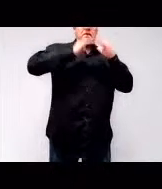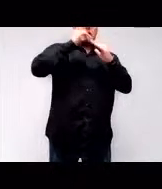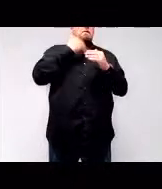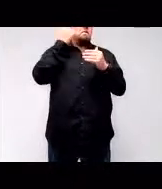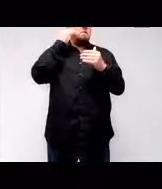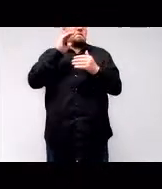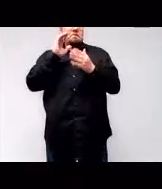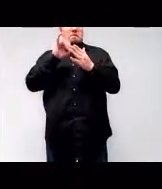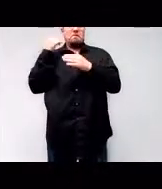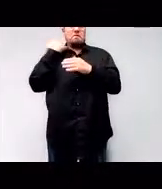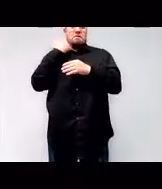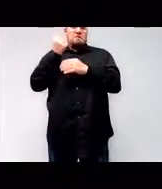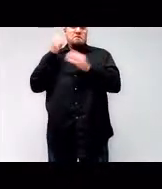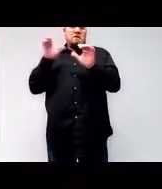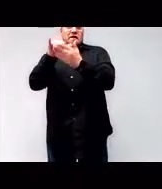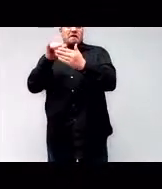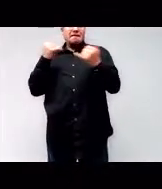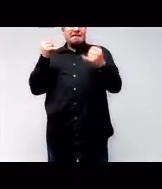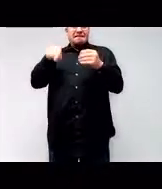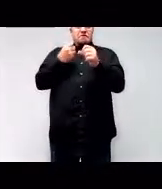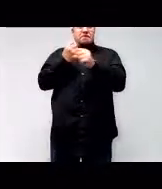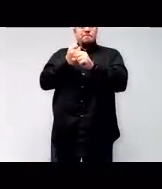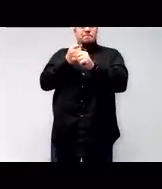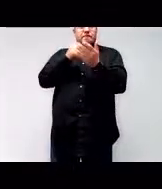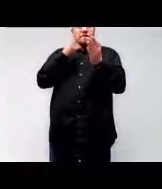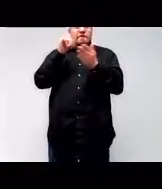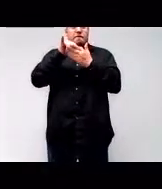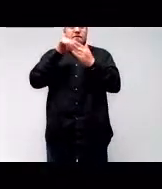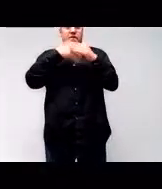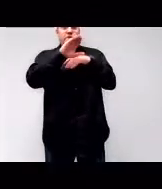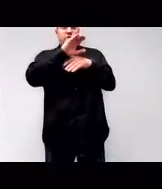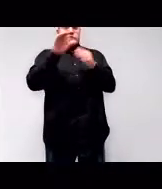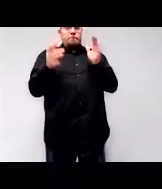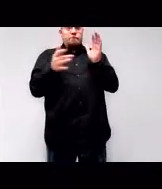latest innovation this year is that students who enter as juniors into the